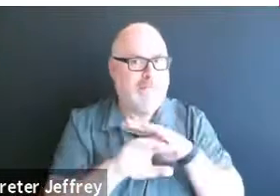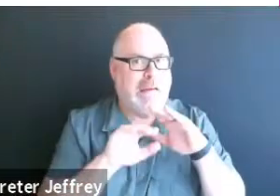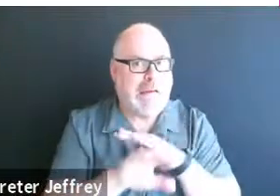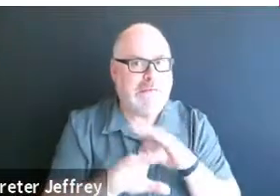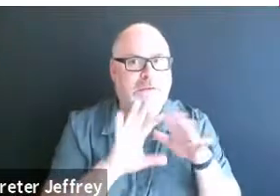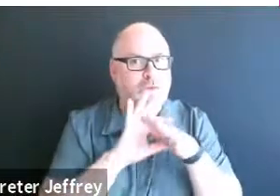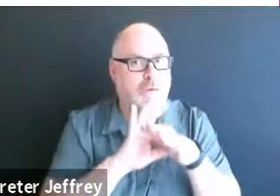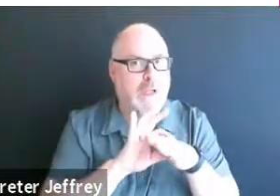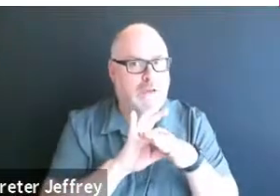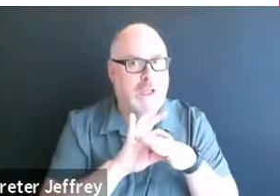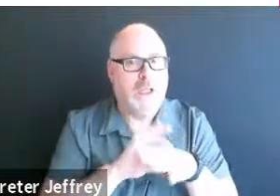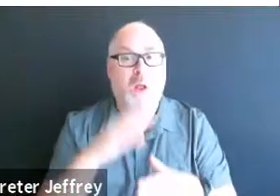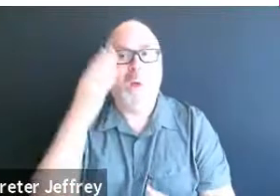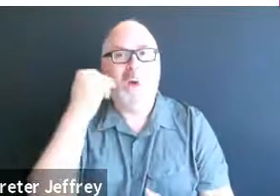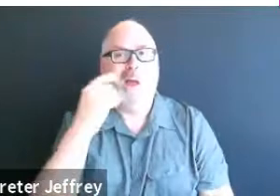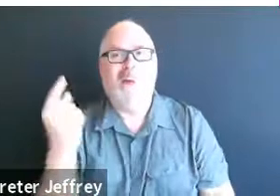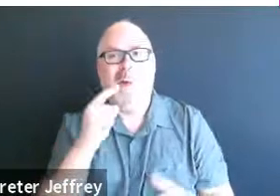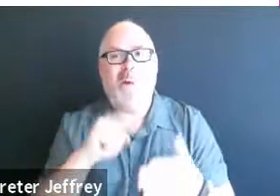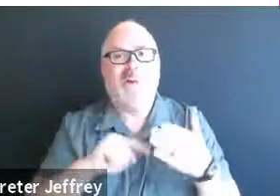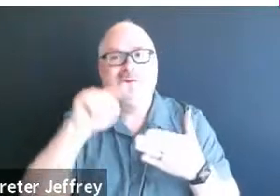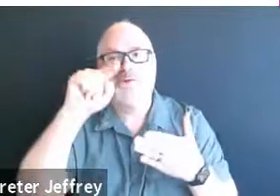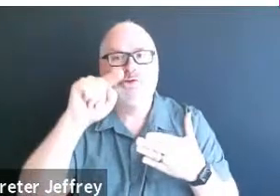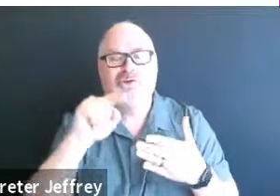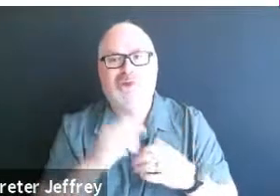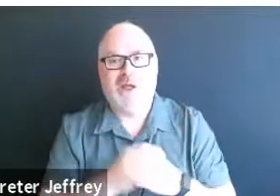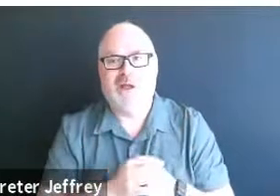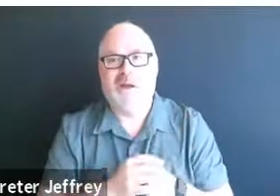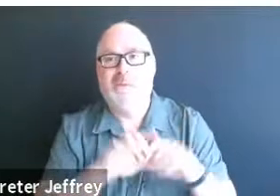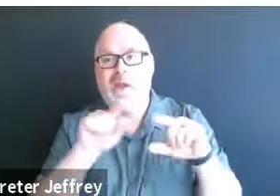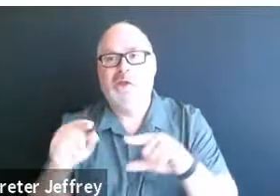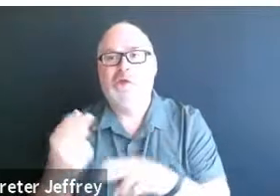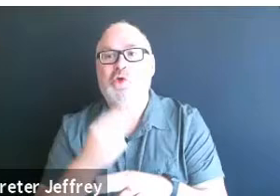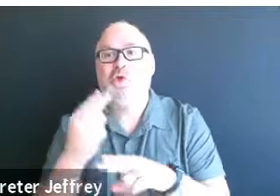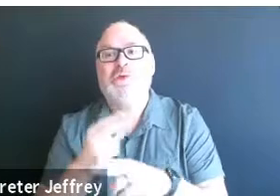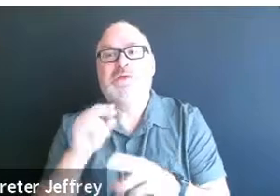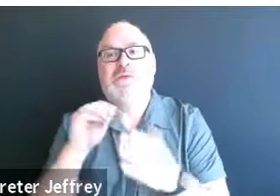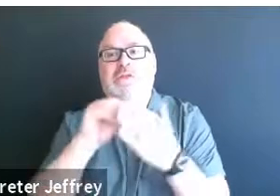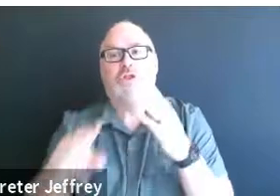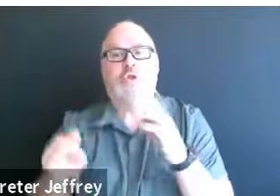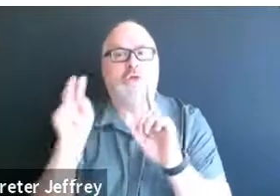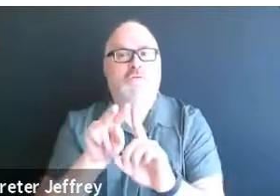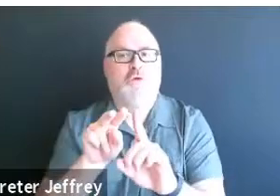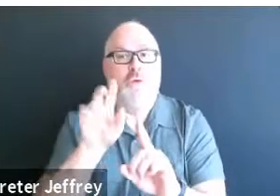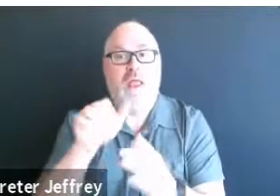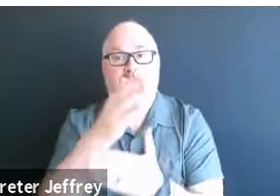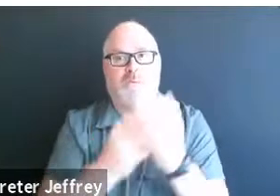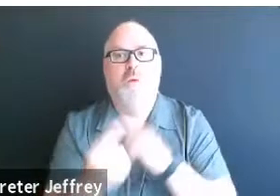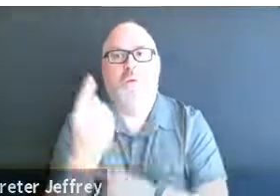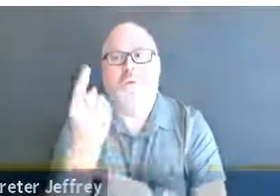content, because you can always check by going into student view. So that is part one.